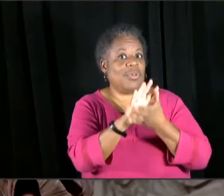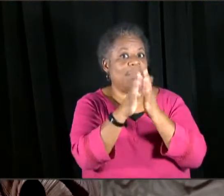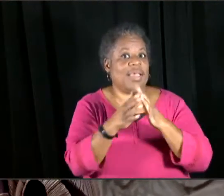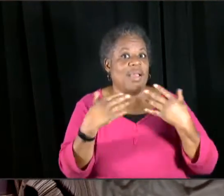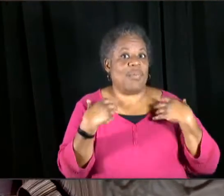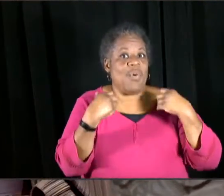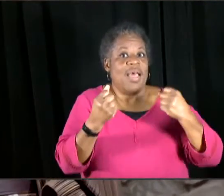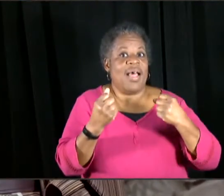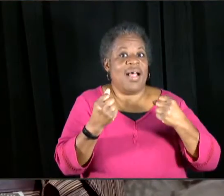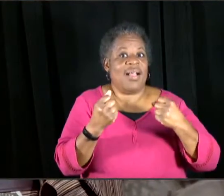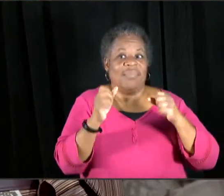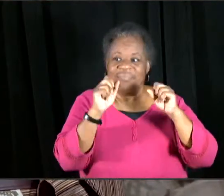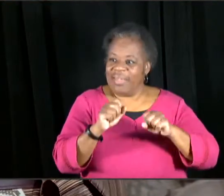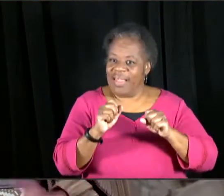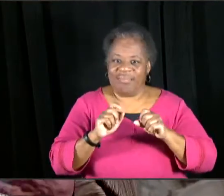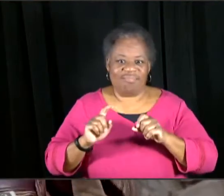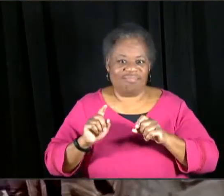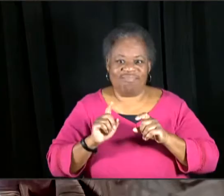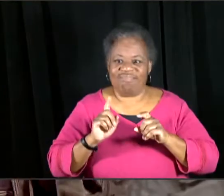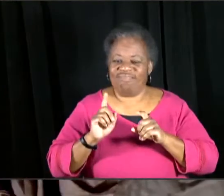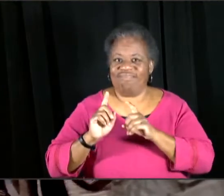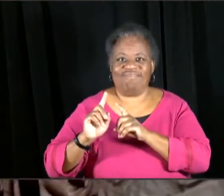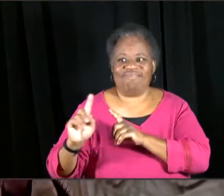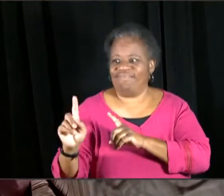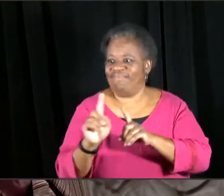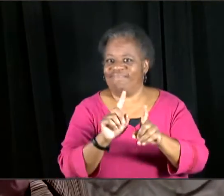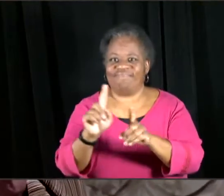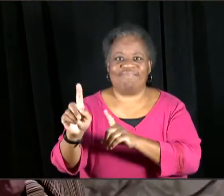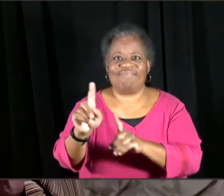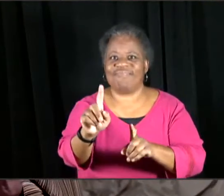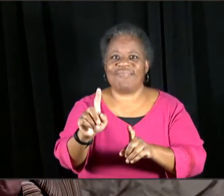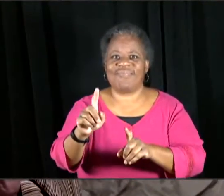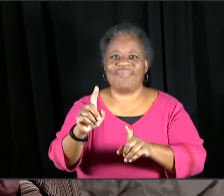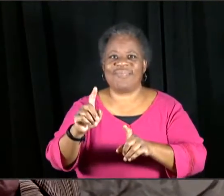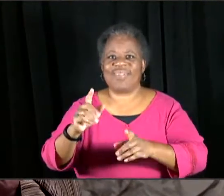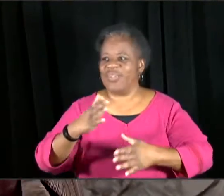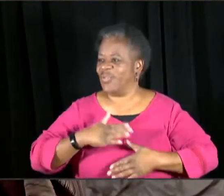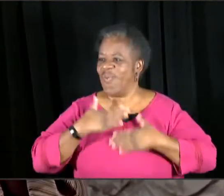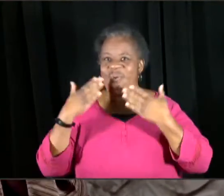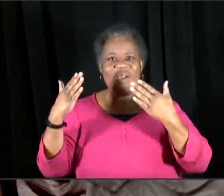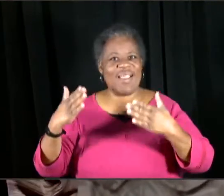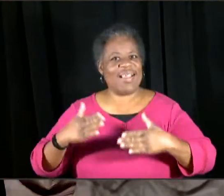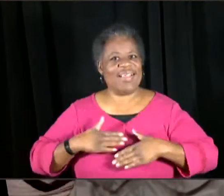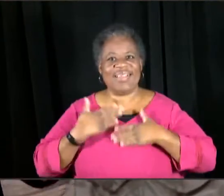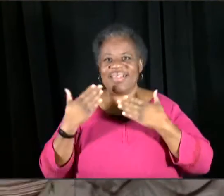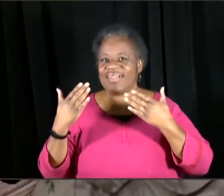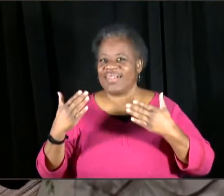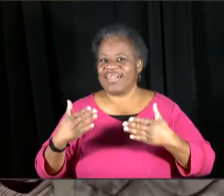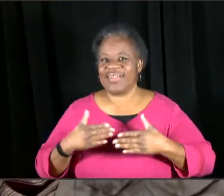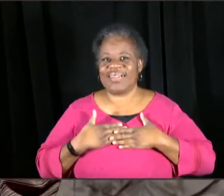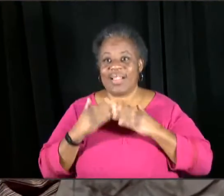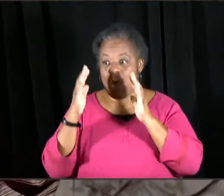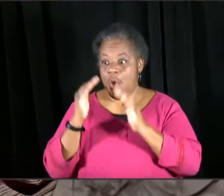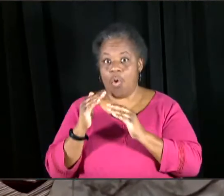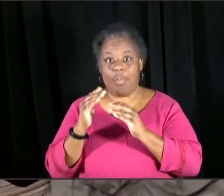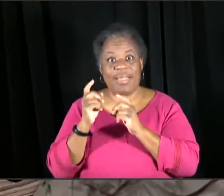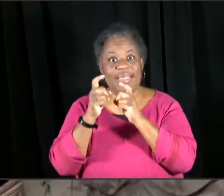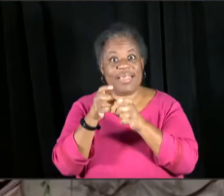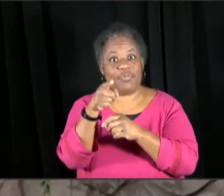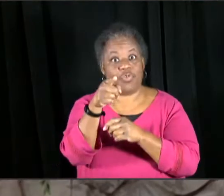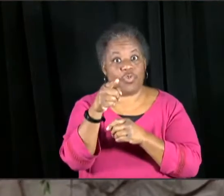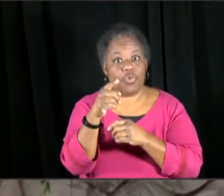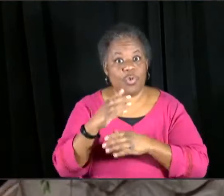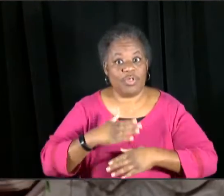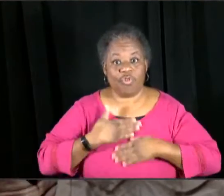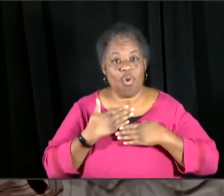you anywhere. It gives me joy. And I hope it gives you joy